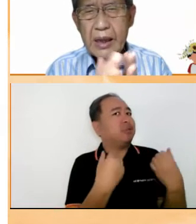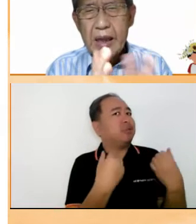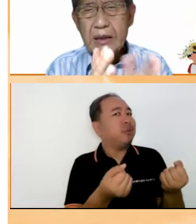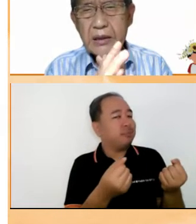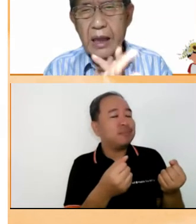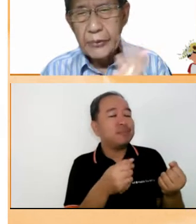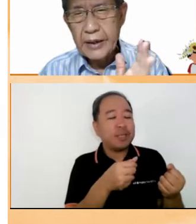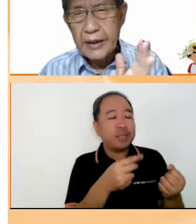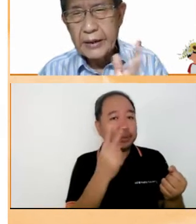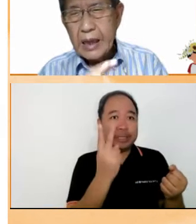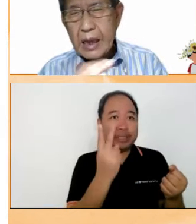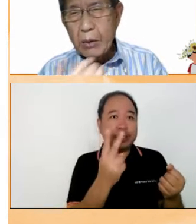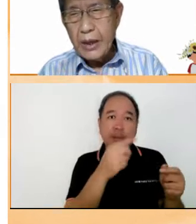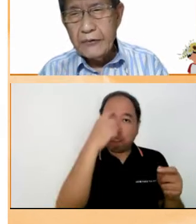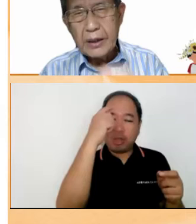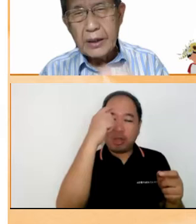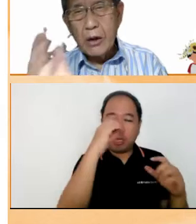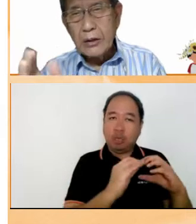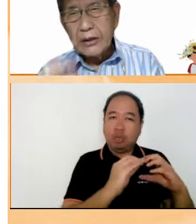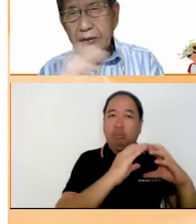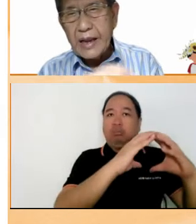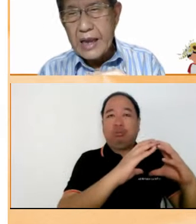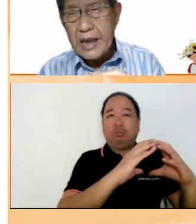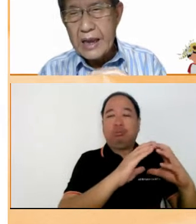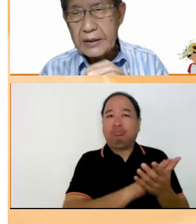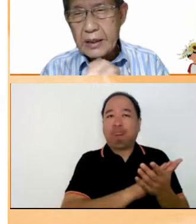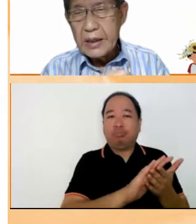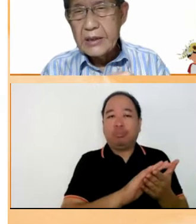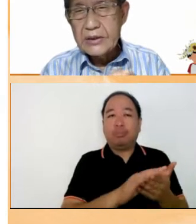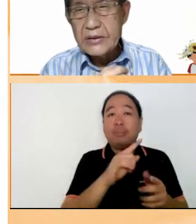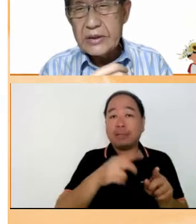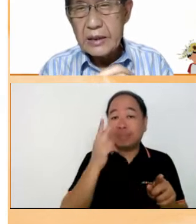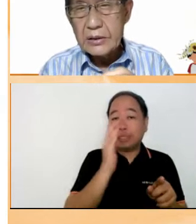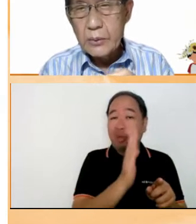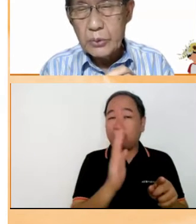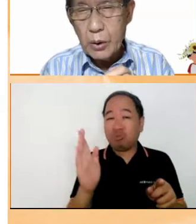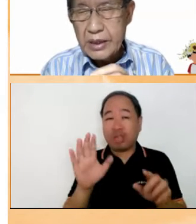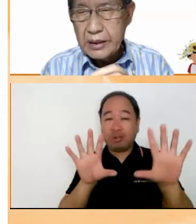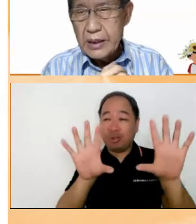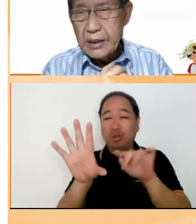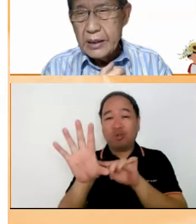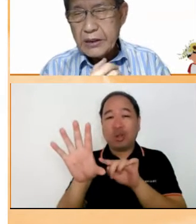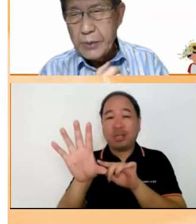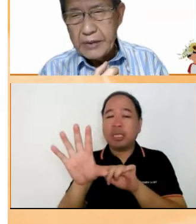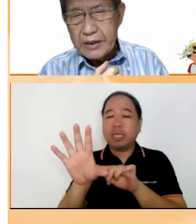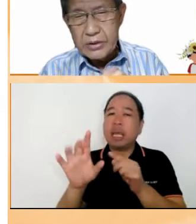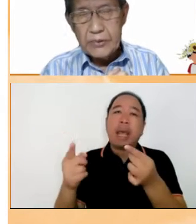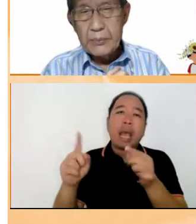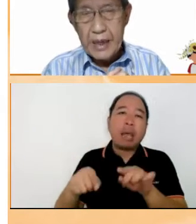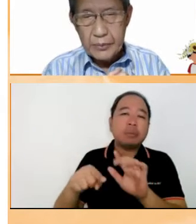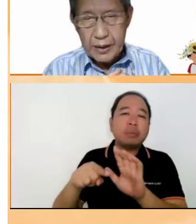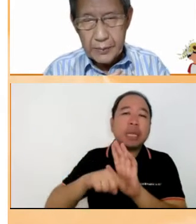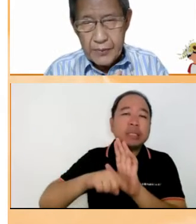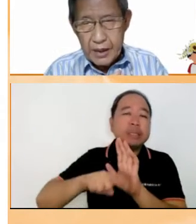see an intact brain. However, on the right side is the result of toxic experience of